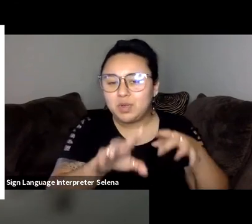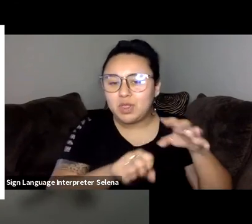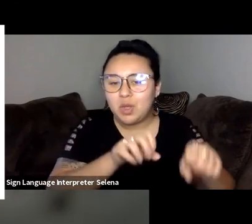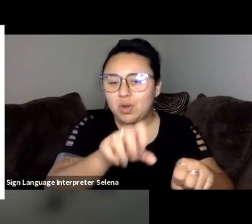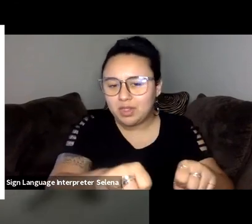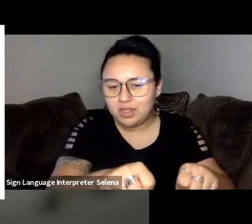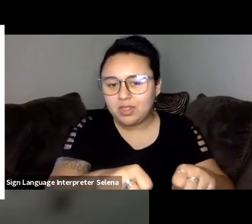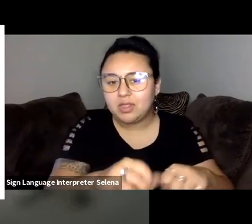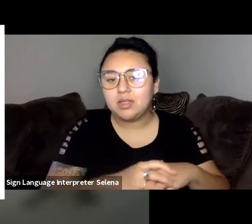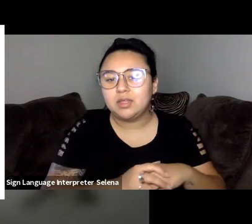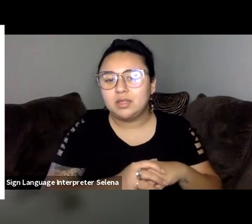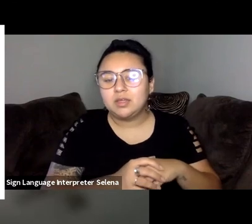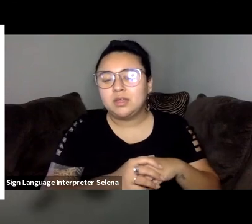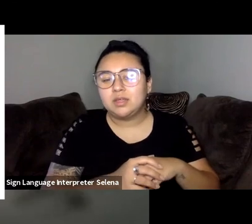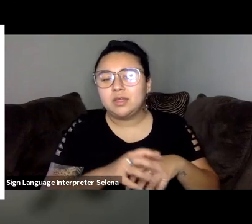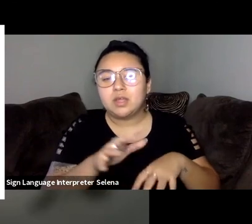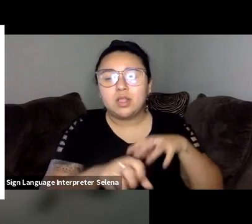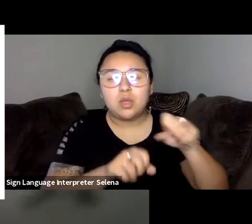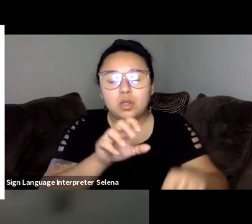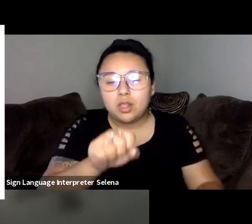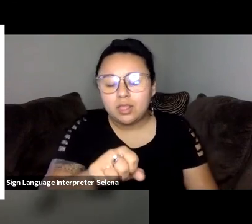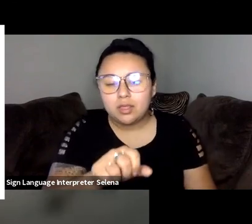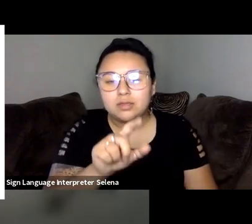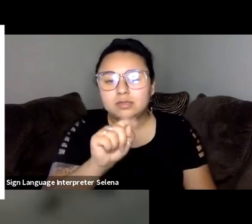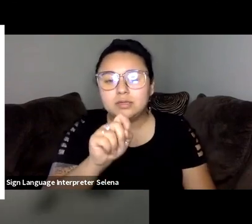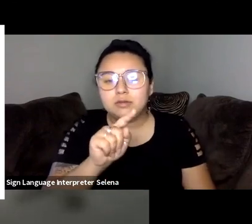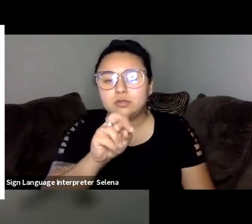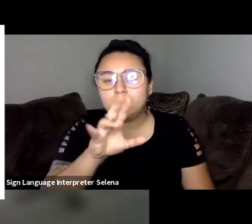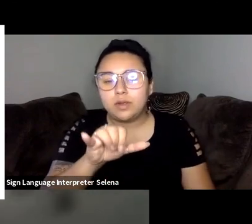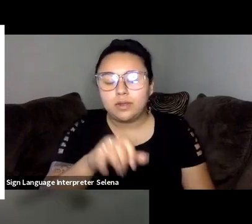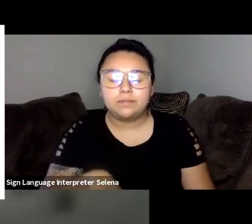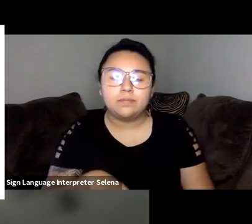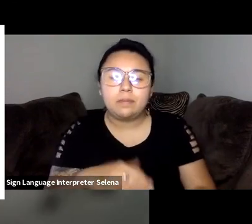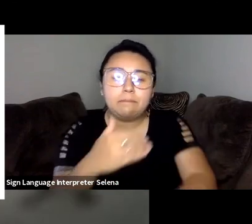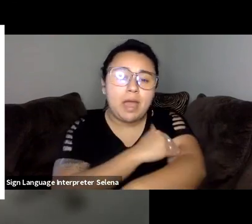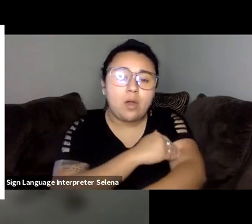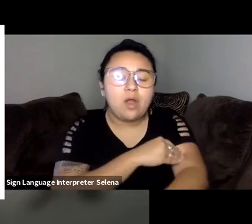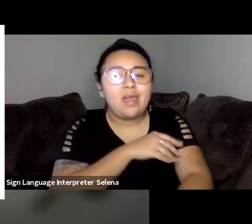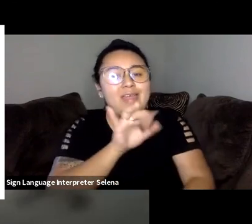acquisition and colonial territory and former colonial power. We can move forward now.